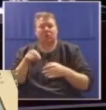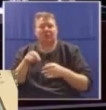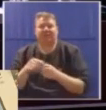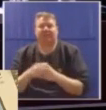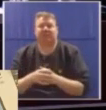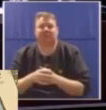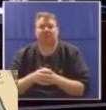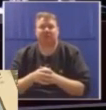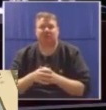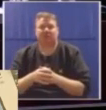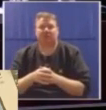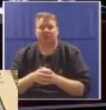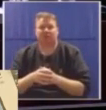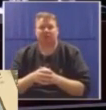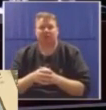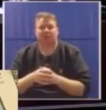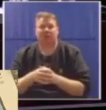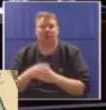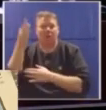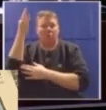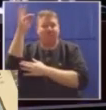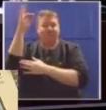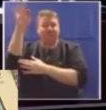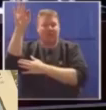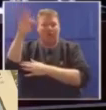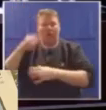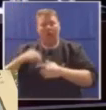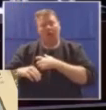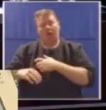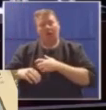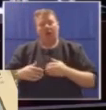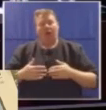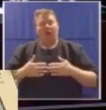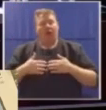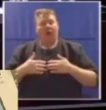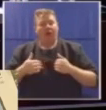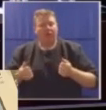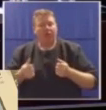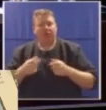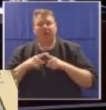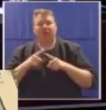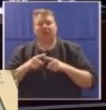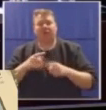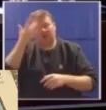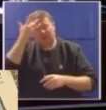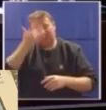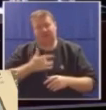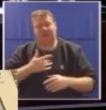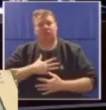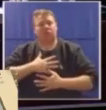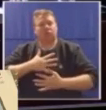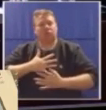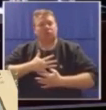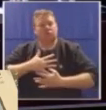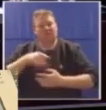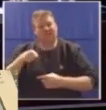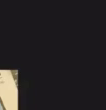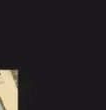And a professor in health and various respiratory diseases told us the